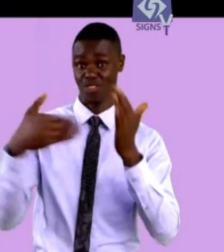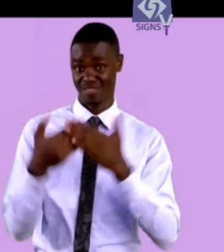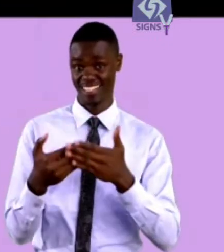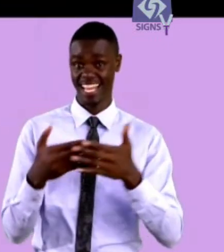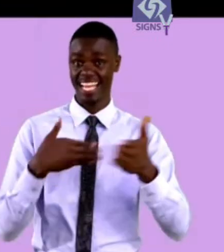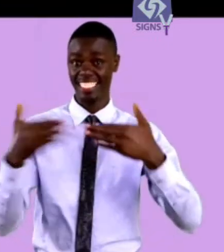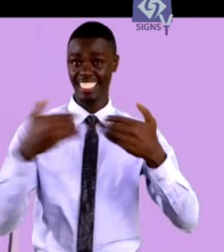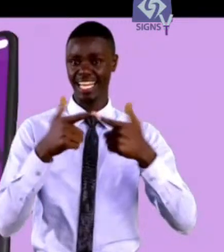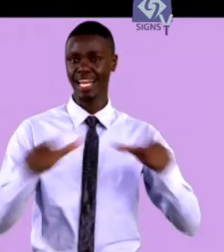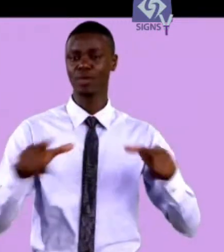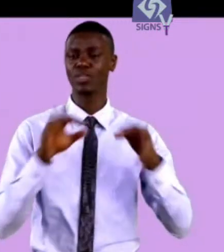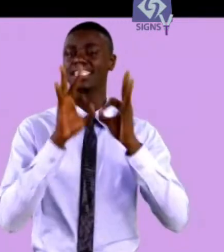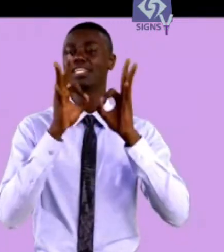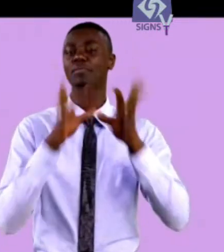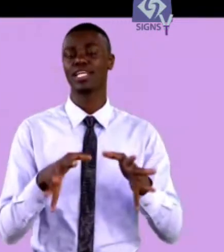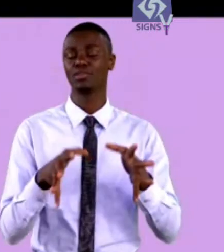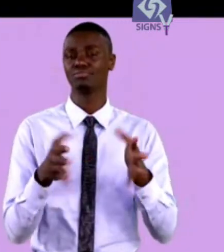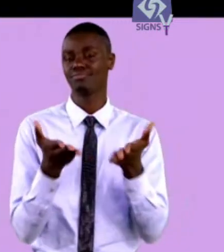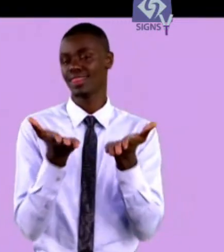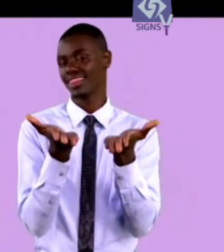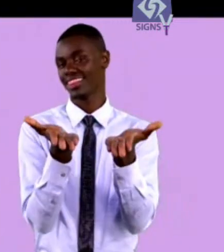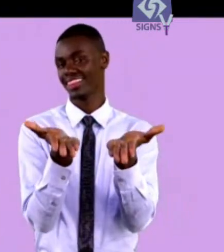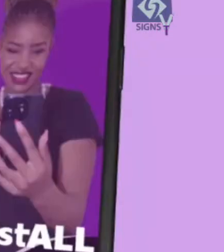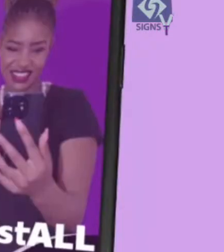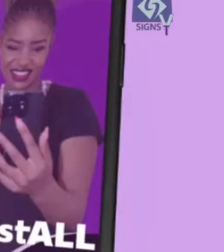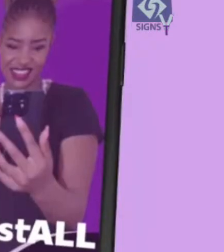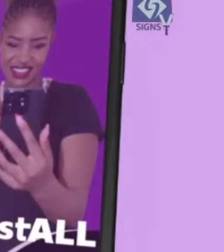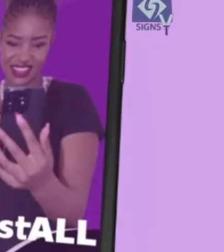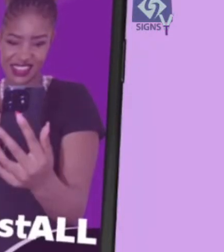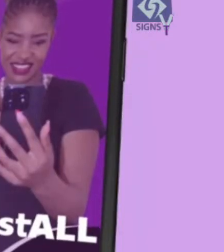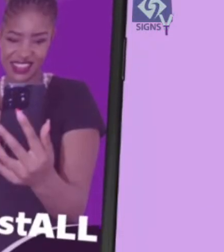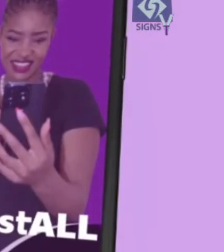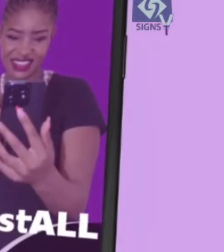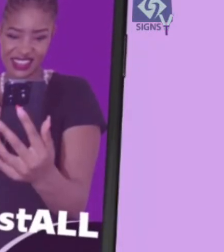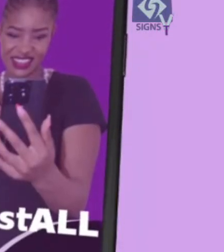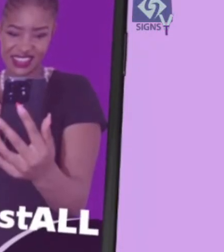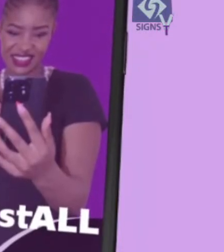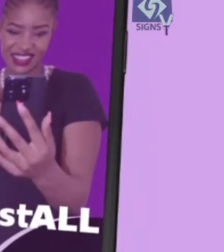AssistAll, sign language interpretation at your fingertips.